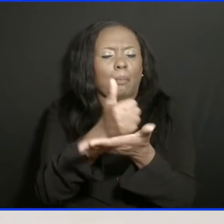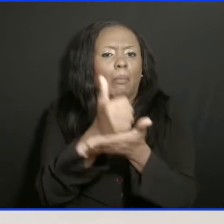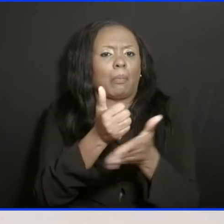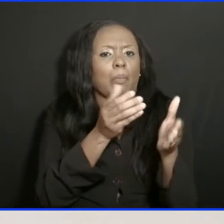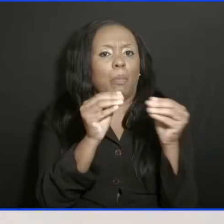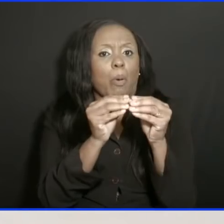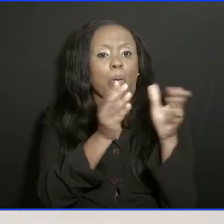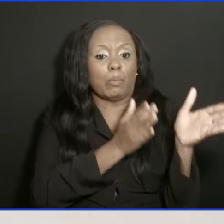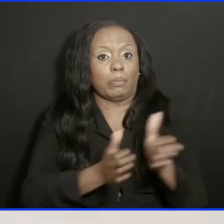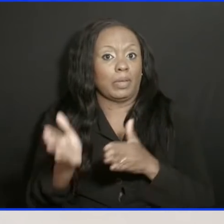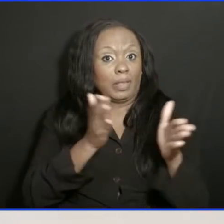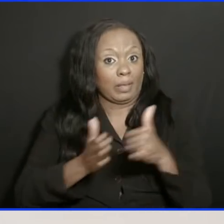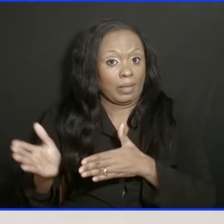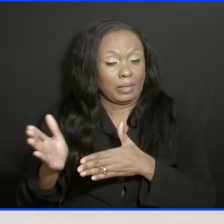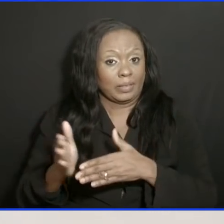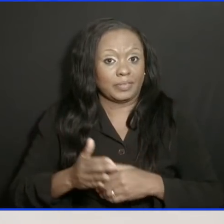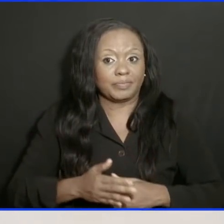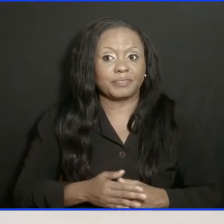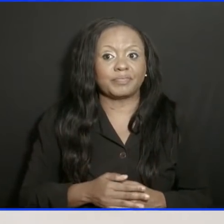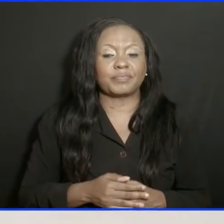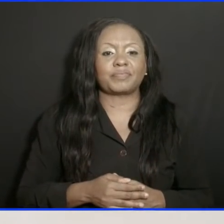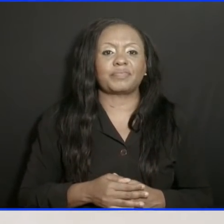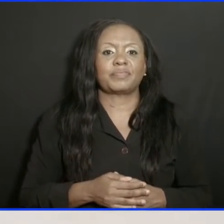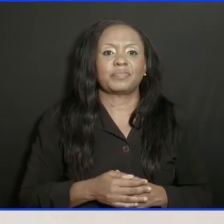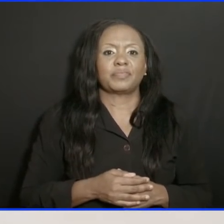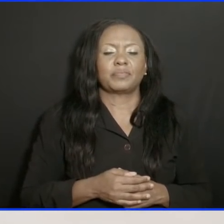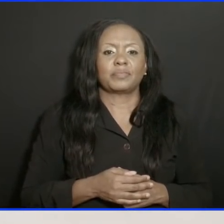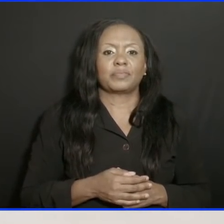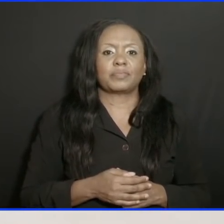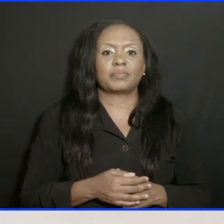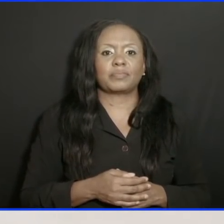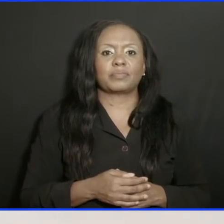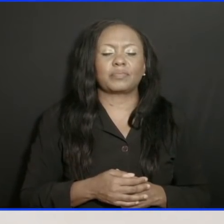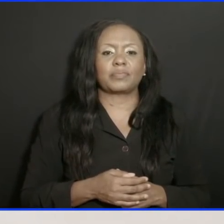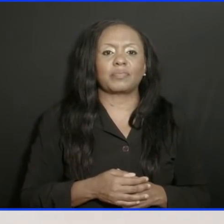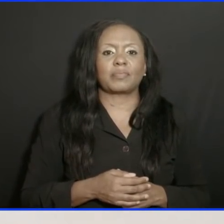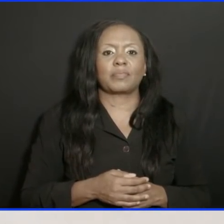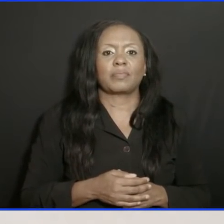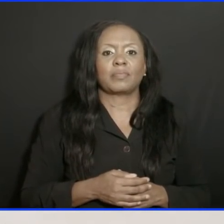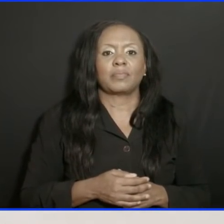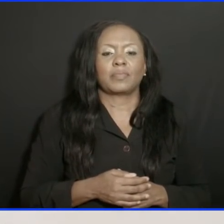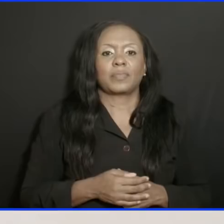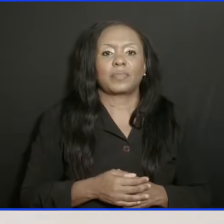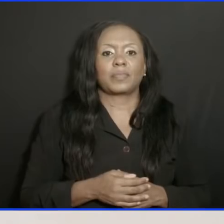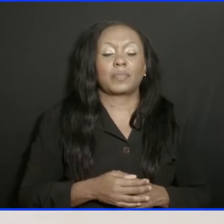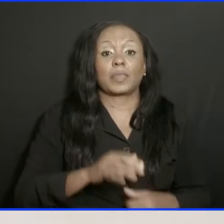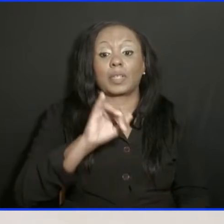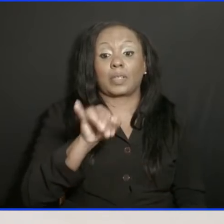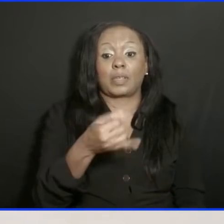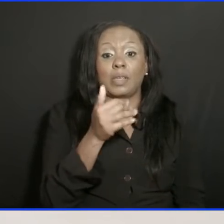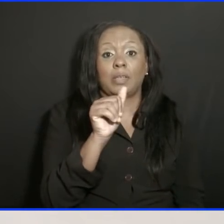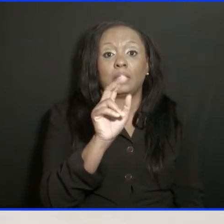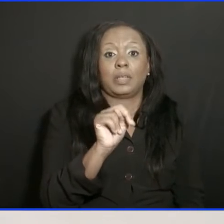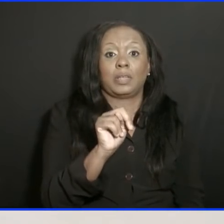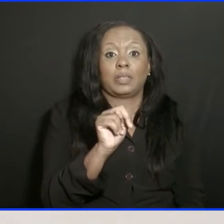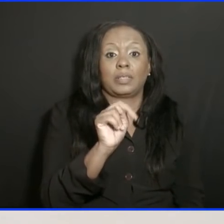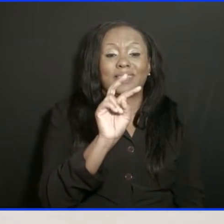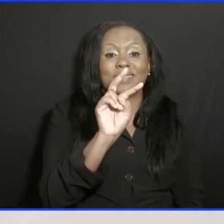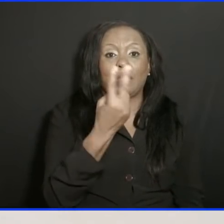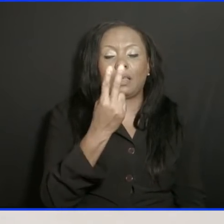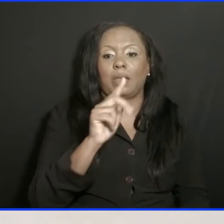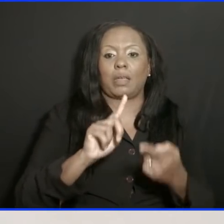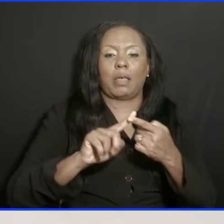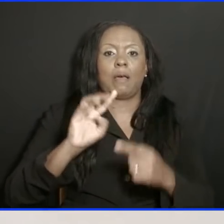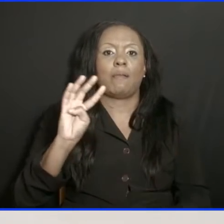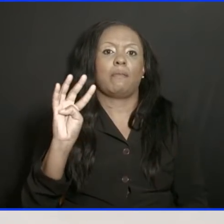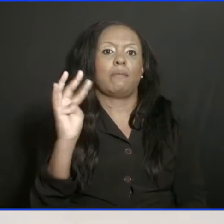planning. So that between the 2nd and the 4th of January so far, what we've seen